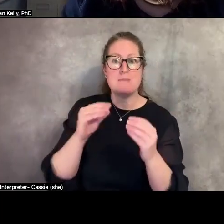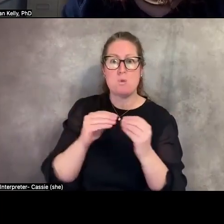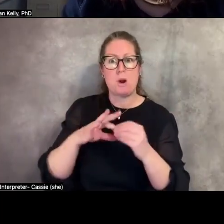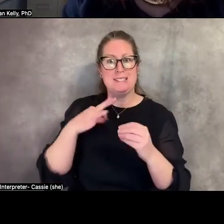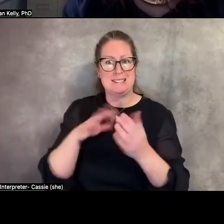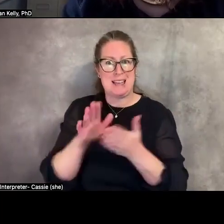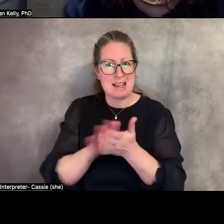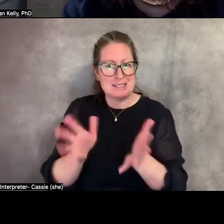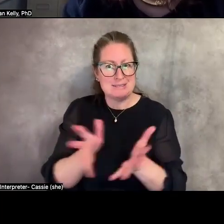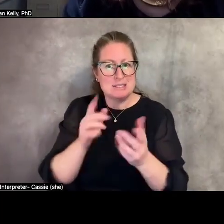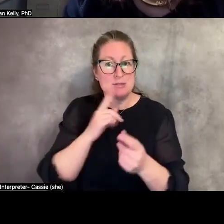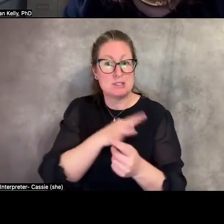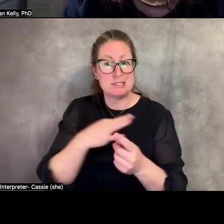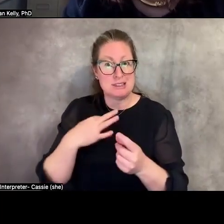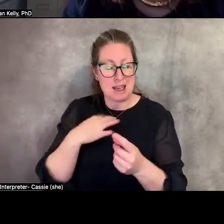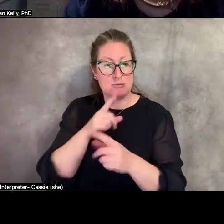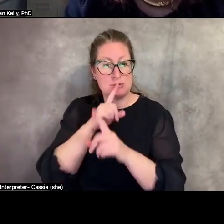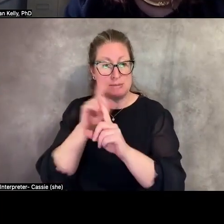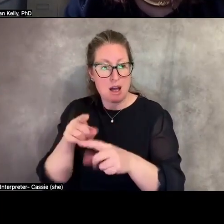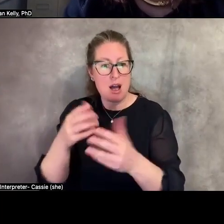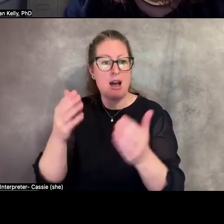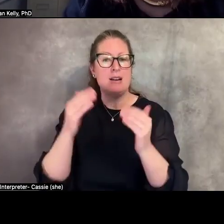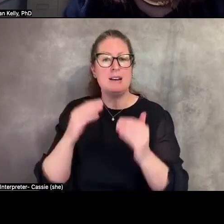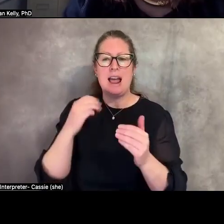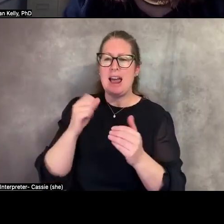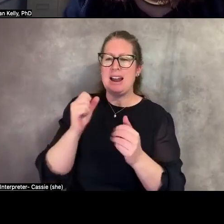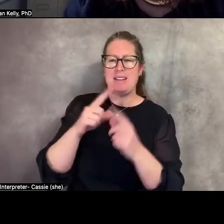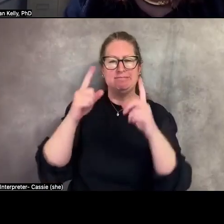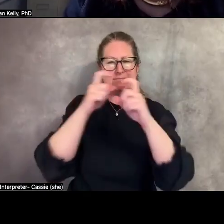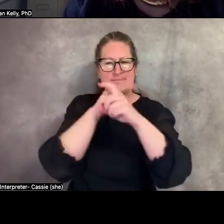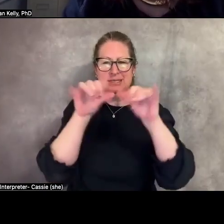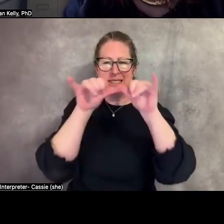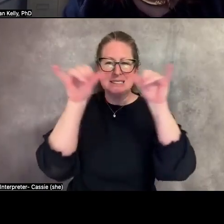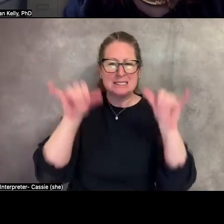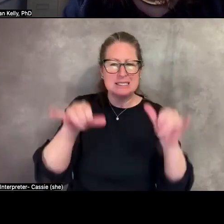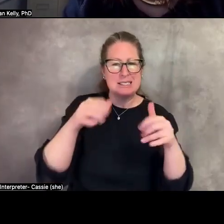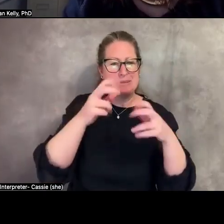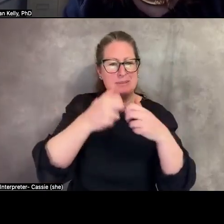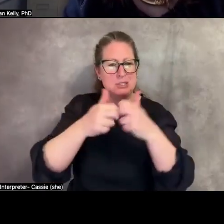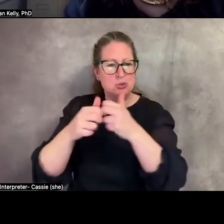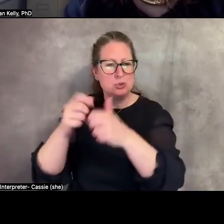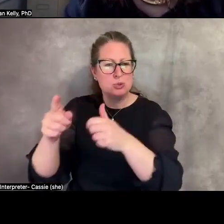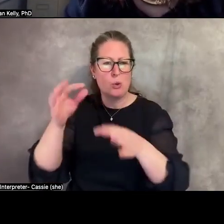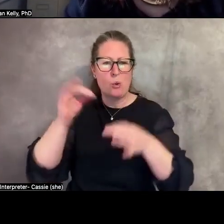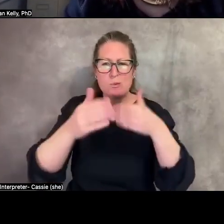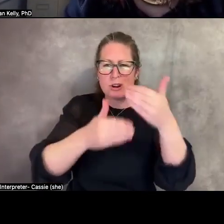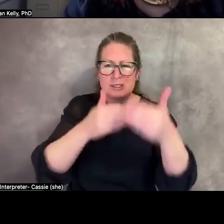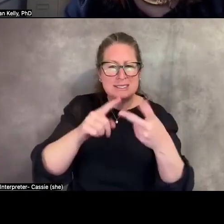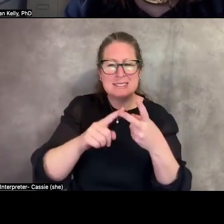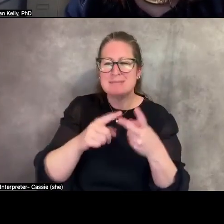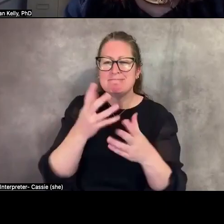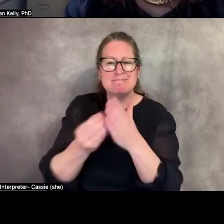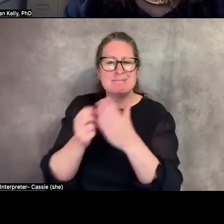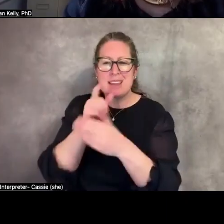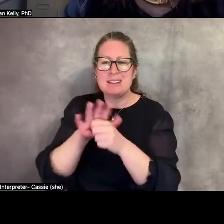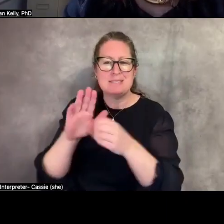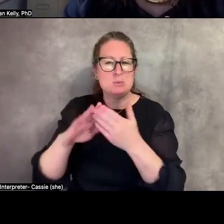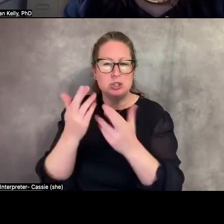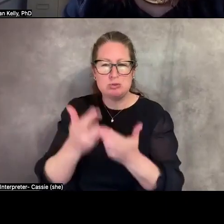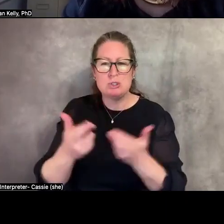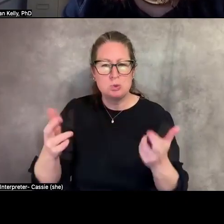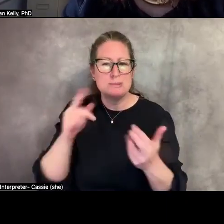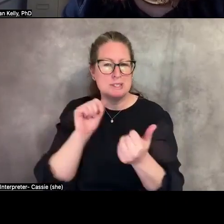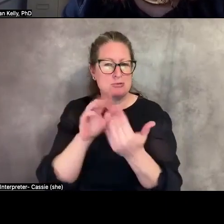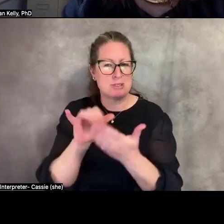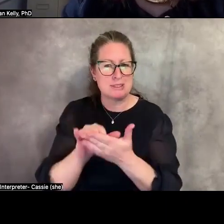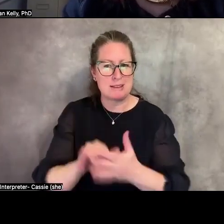and addressing more complicated systems issues like court processes and a lack of community resources. Next slide.